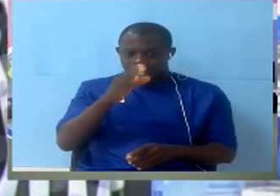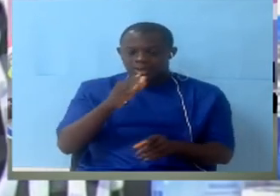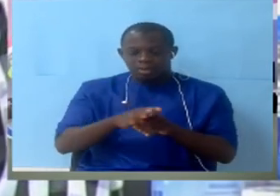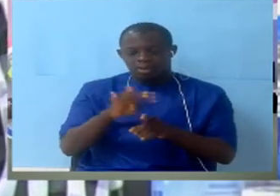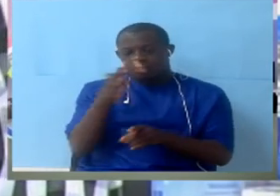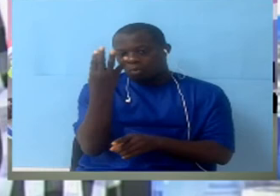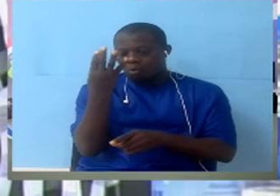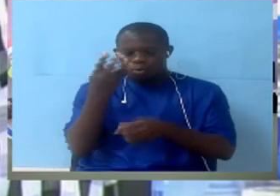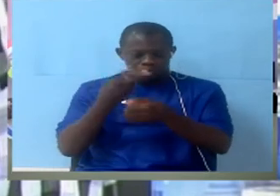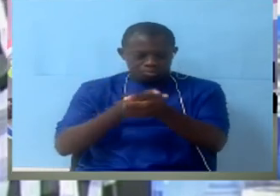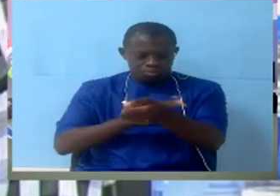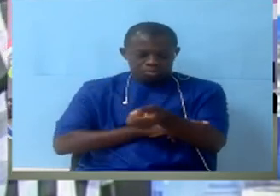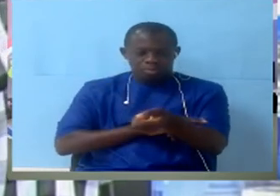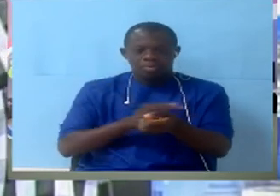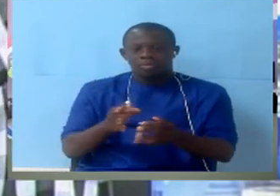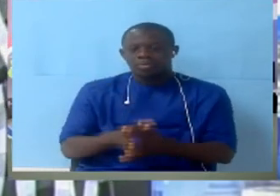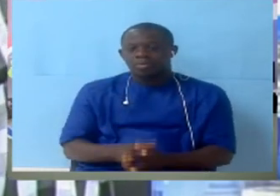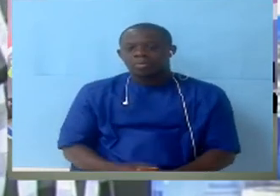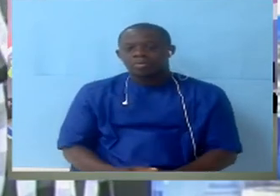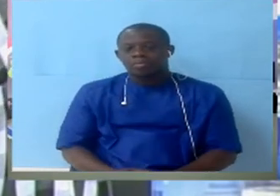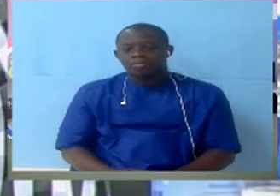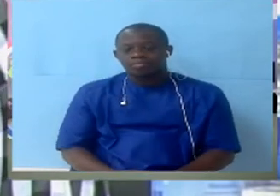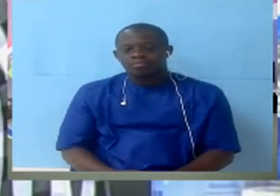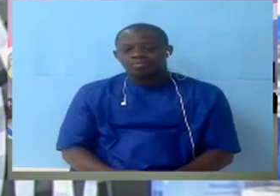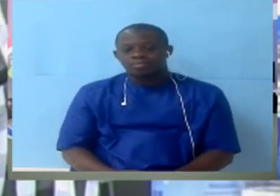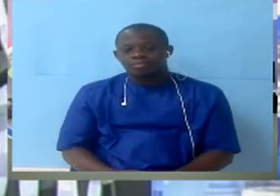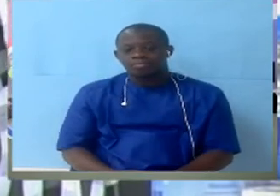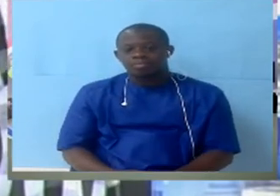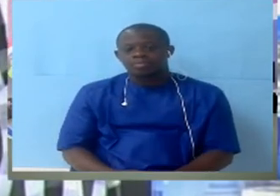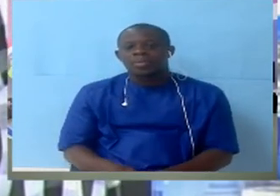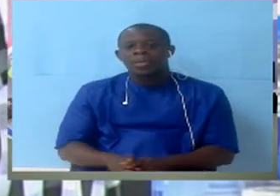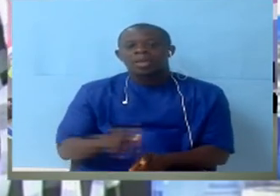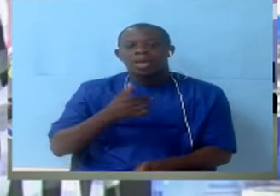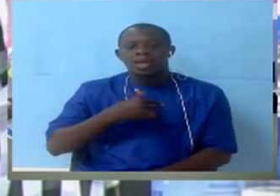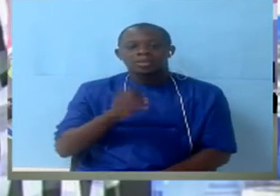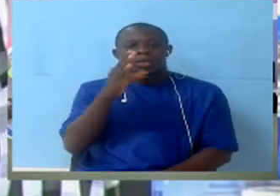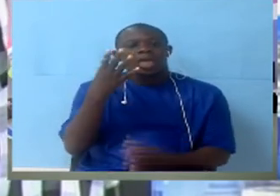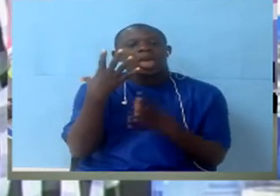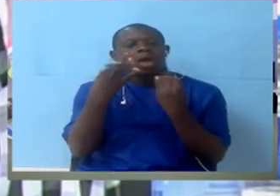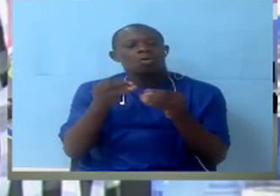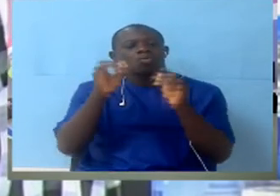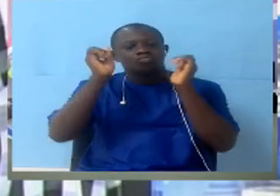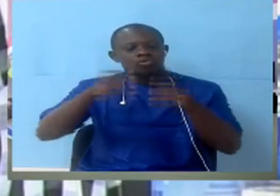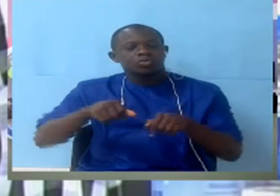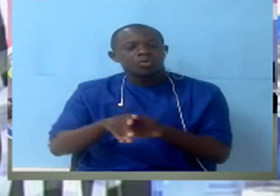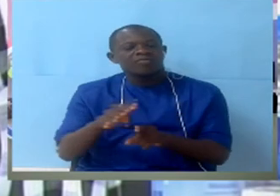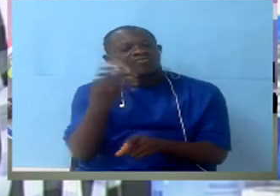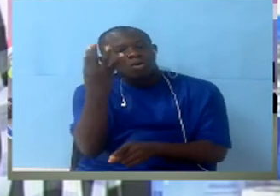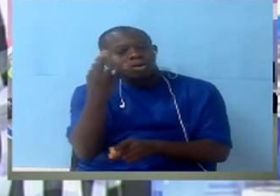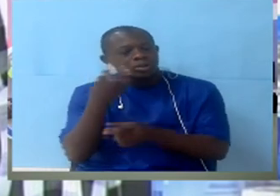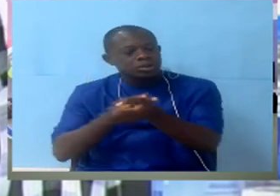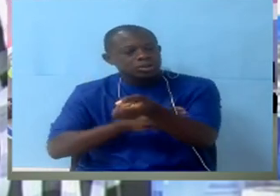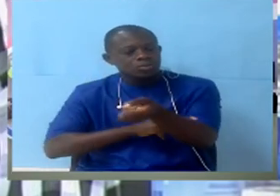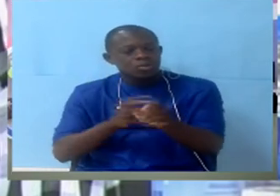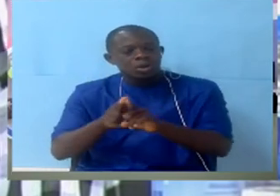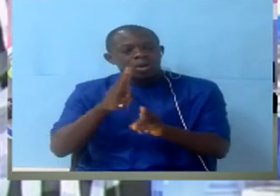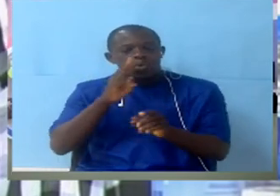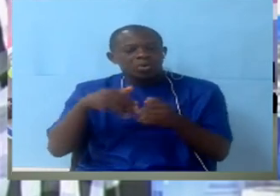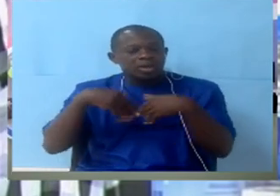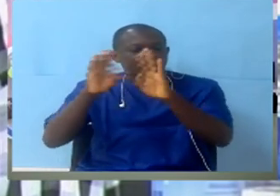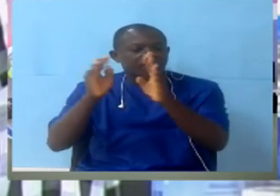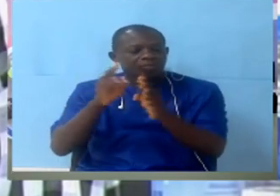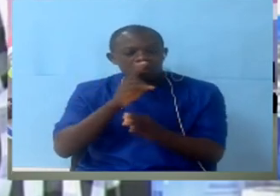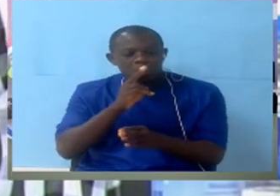were four. Ngai wo possible ni saji nani ite sola ite kai dama ko ha. I said how can that be possible? Four ship? How? Who gave you this